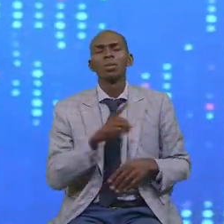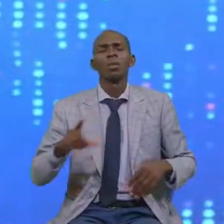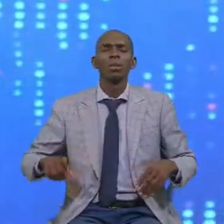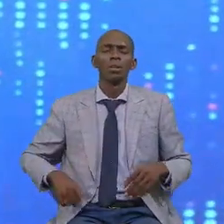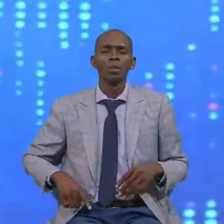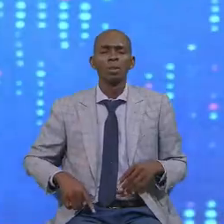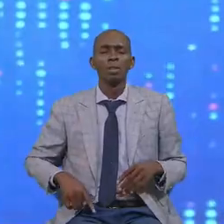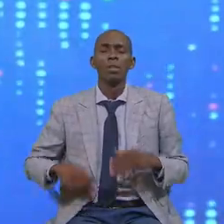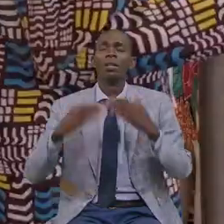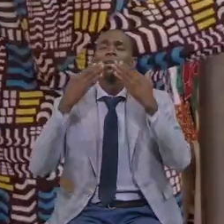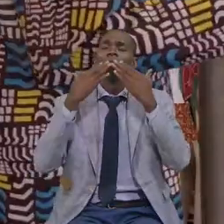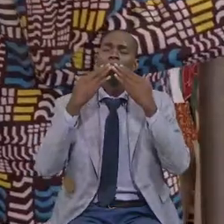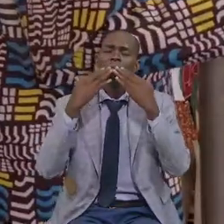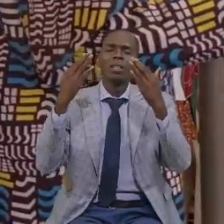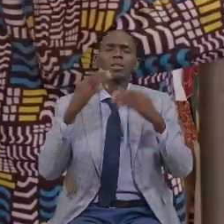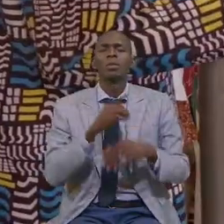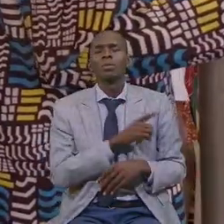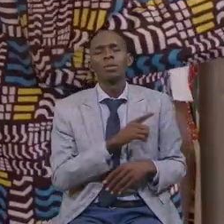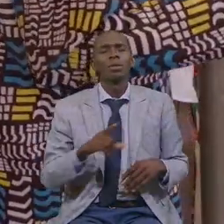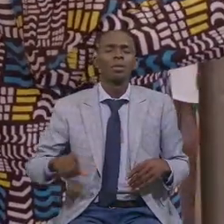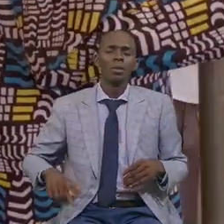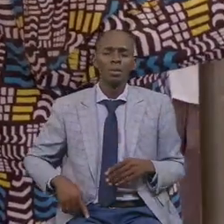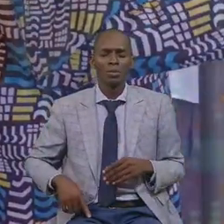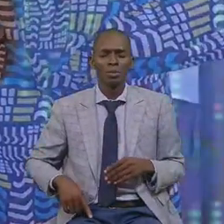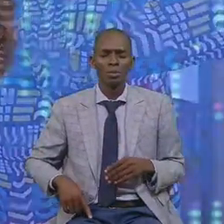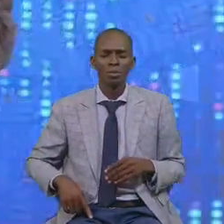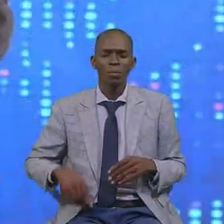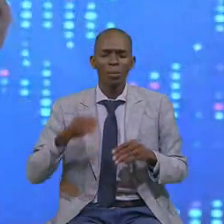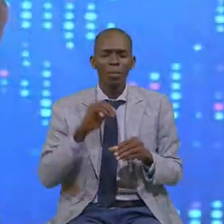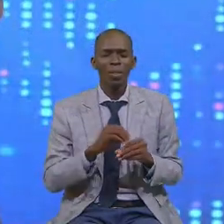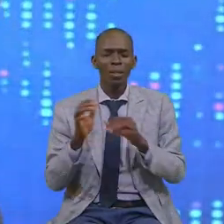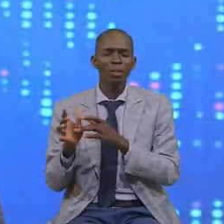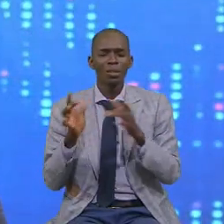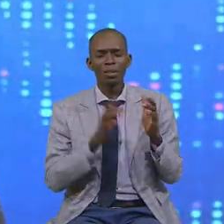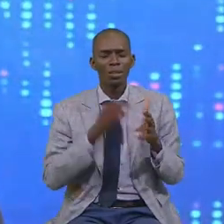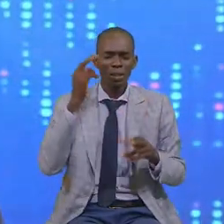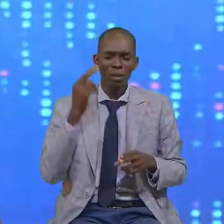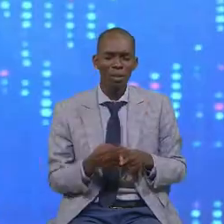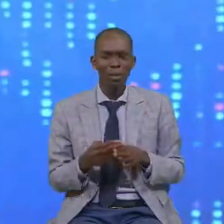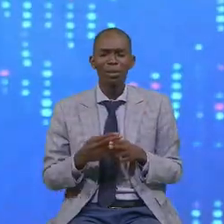Thank you, Lord. In Jesus' name.